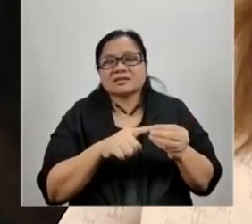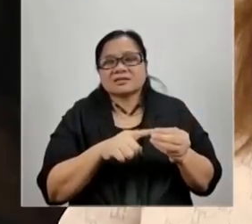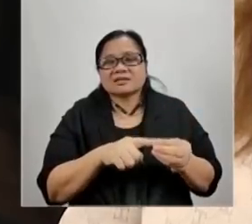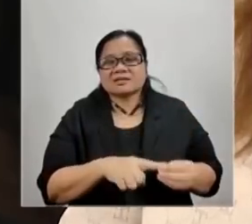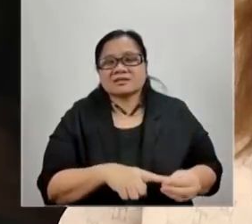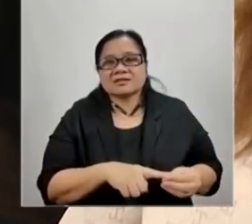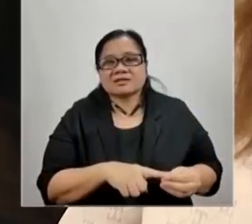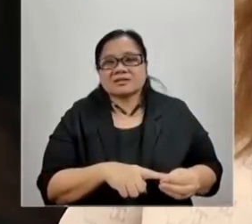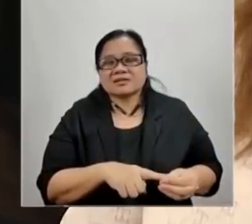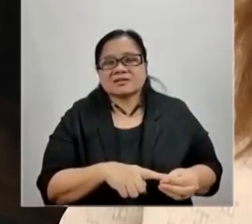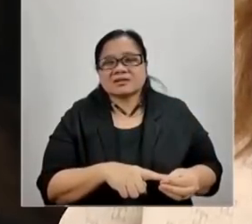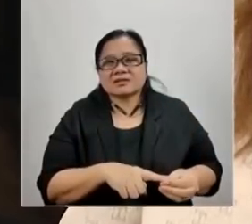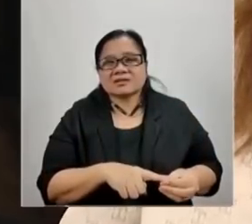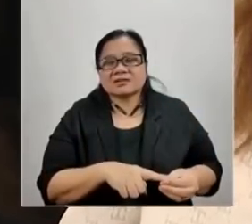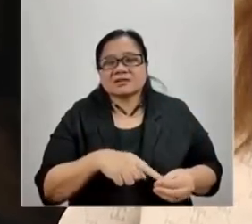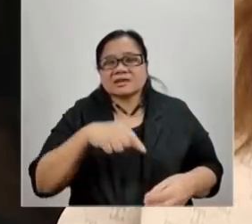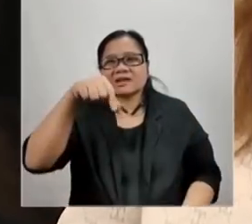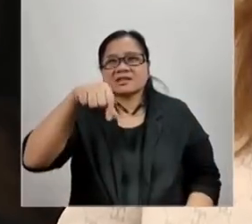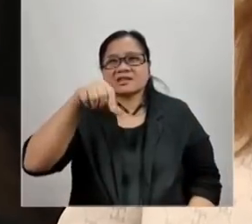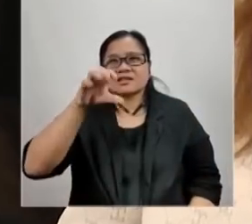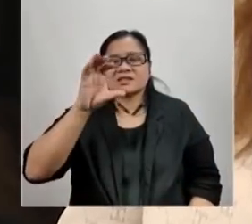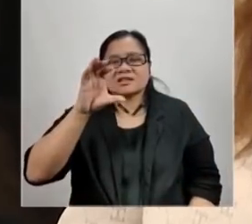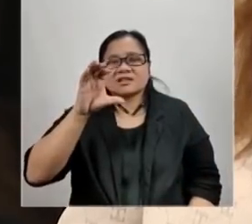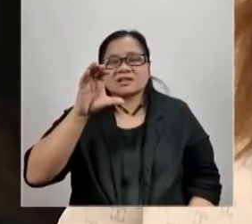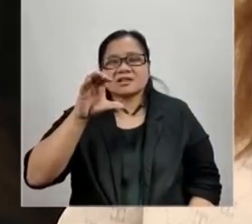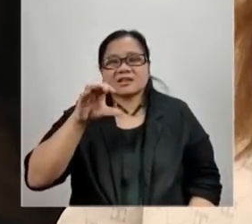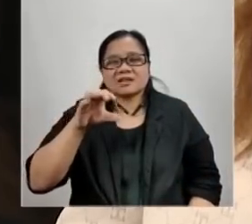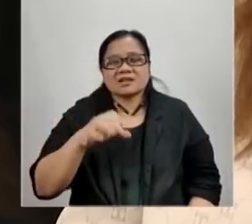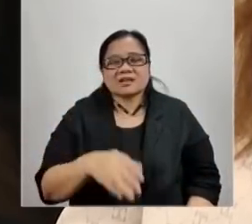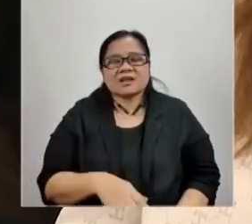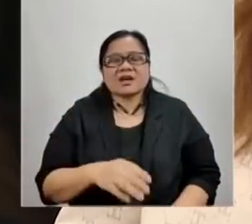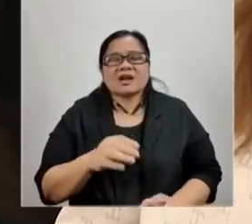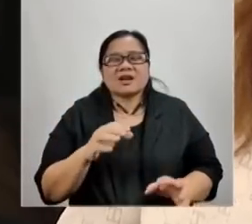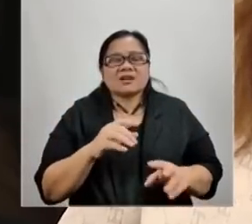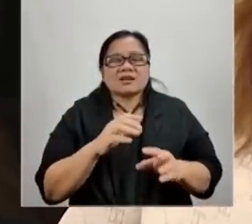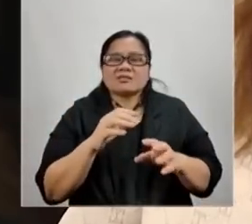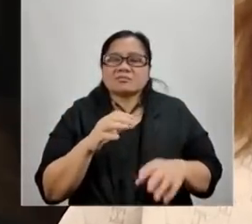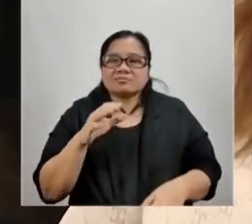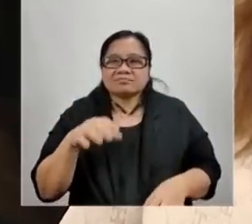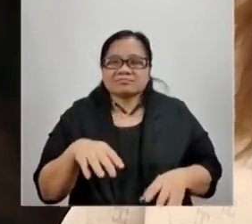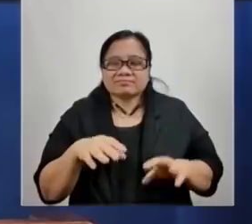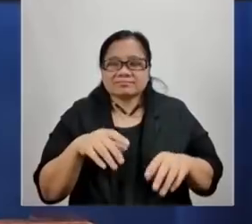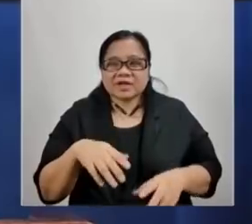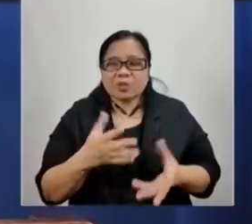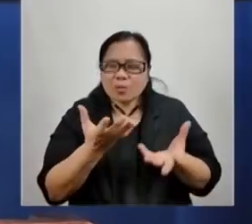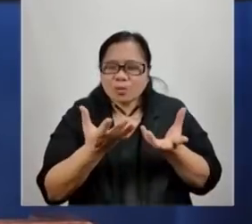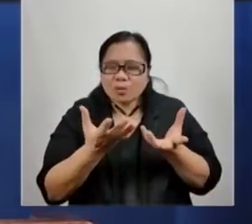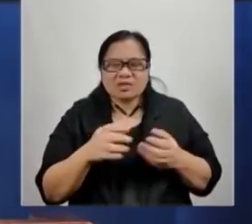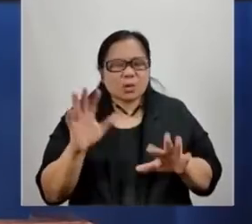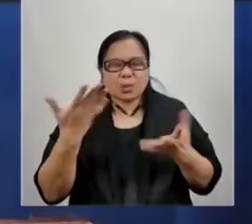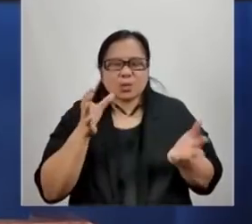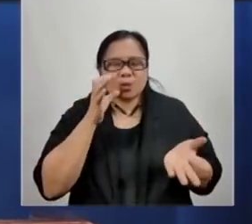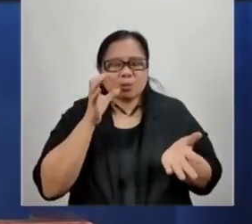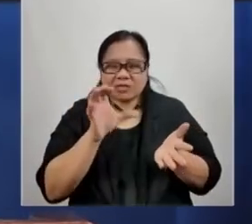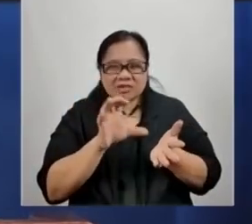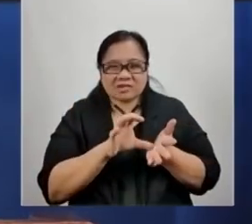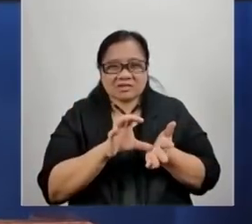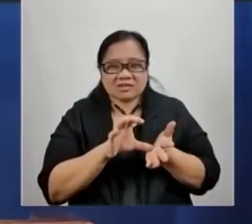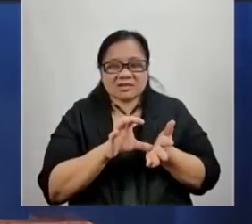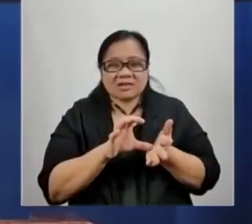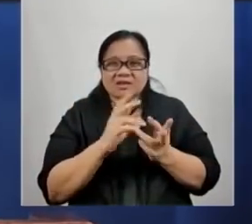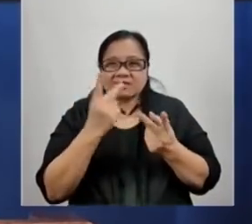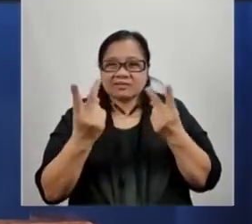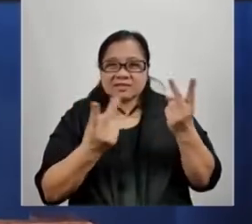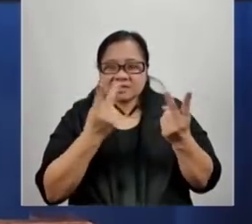in Quezon City. May we get the palace's comment on that issue? There is no comment. The visit was just a social